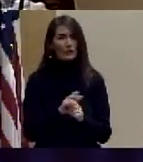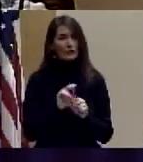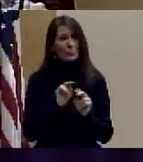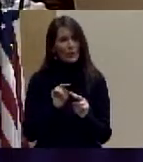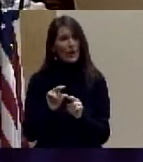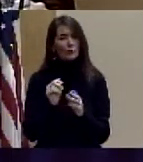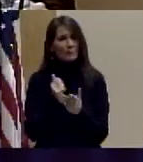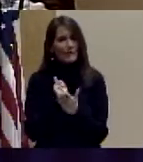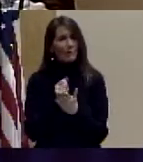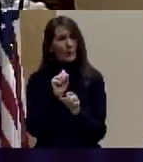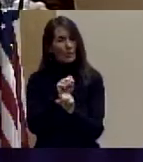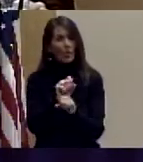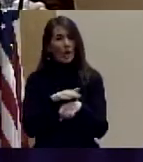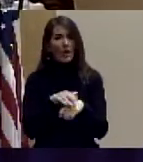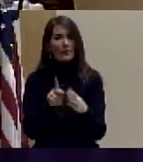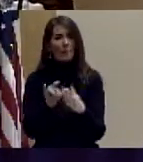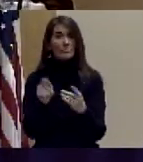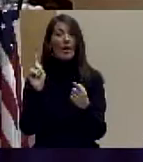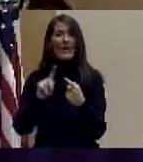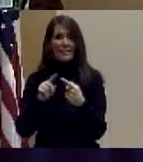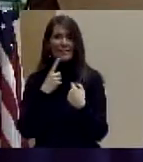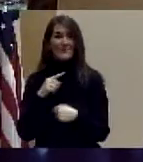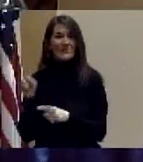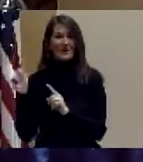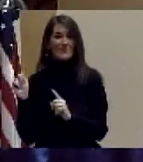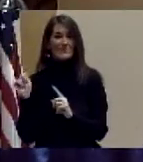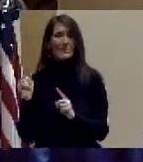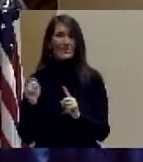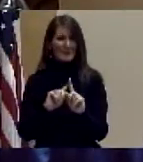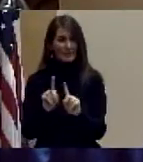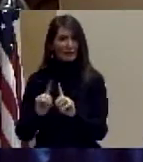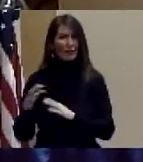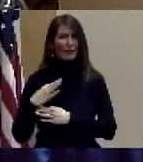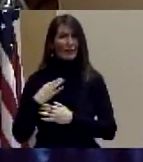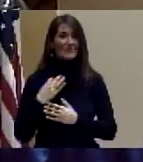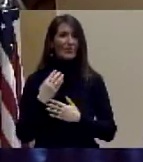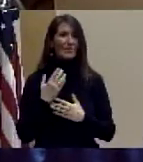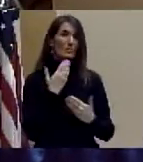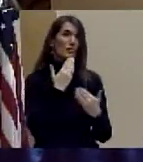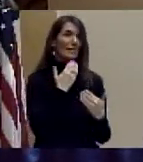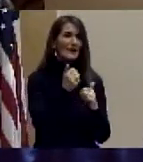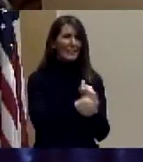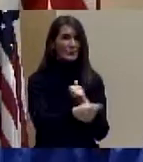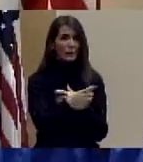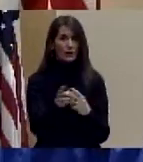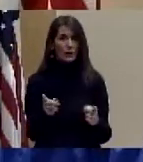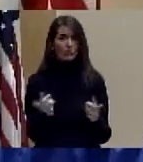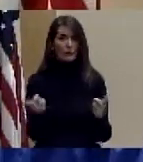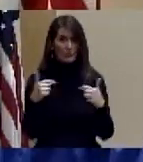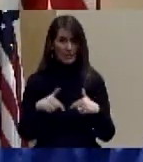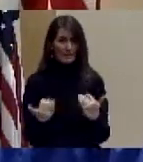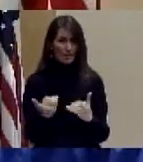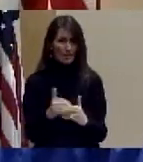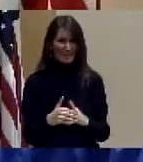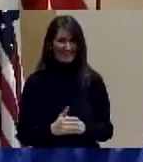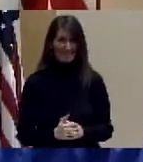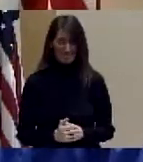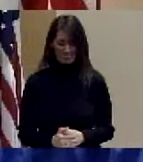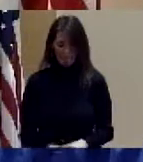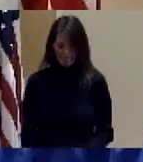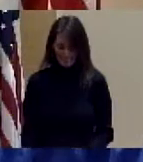success. We have a number of the volunteers that are involved in some of those projects, and I want to thank each of you for being here tonight.